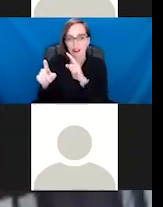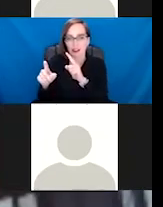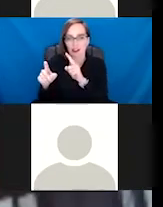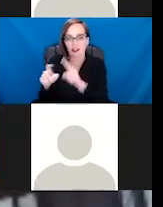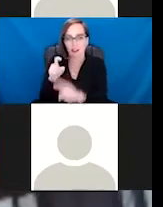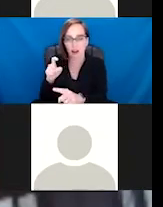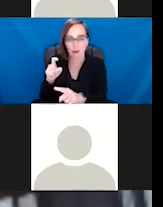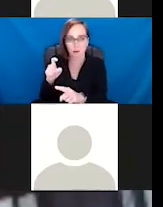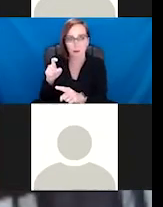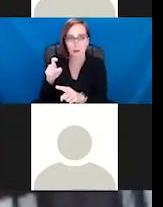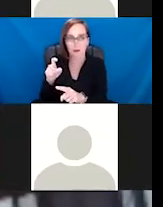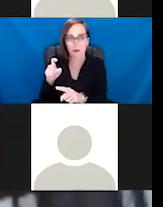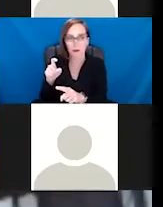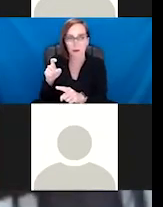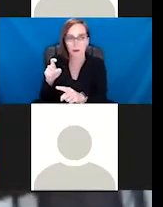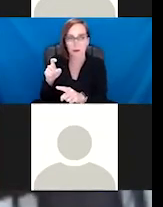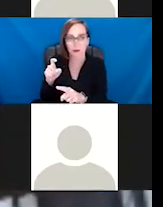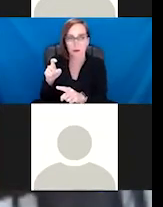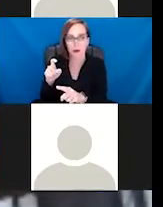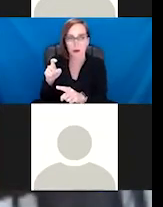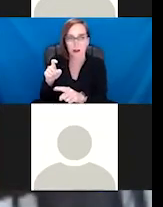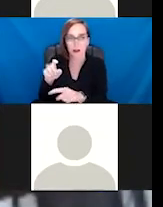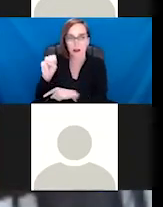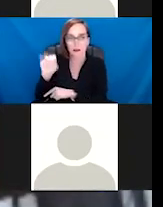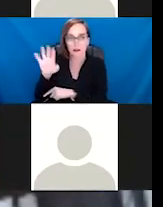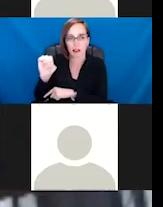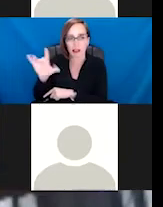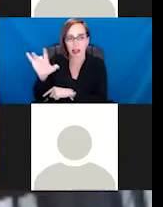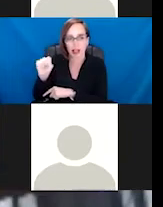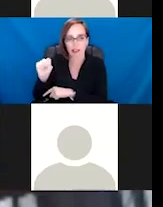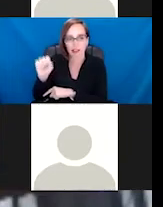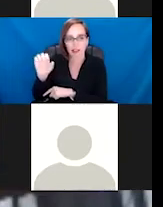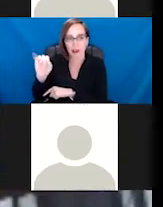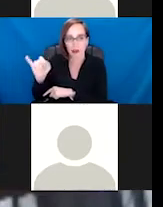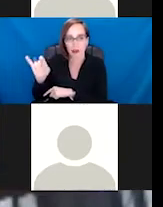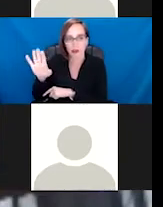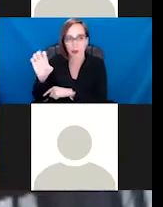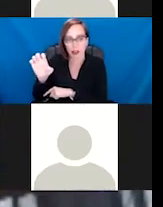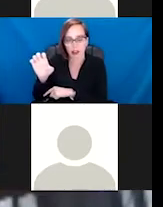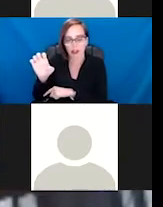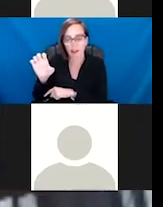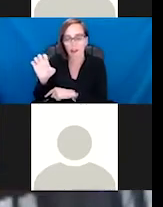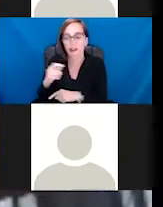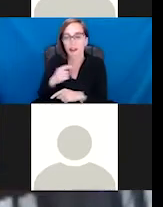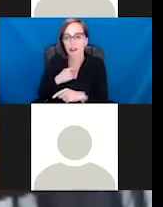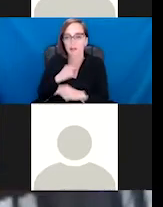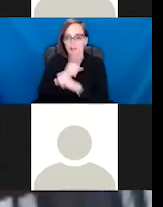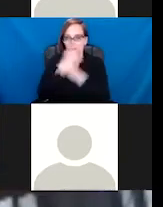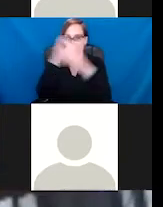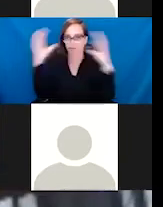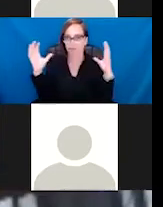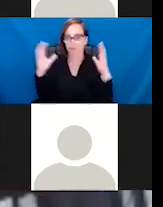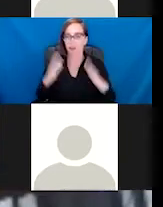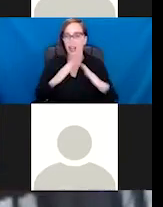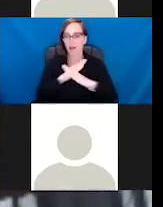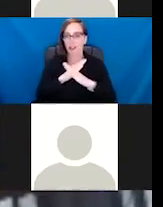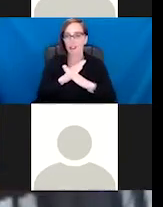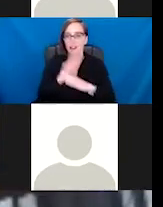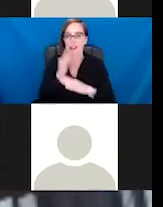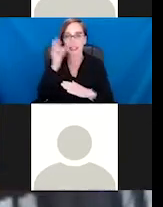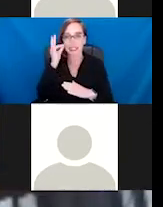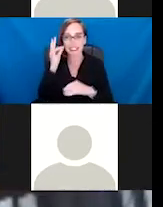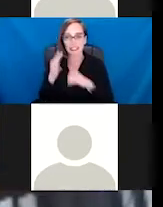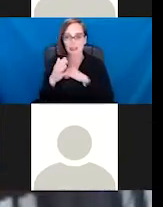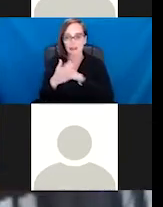thinking about some of the huge obstacles that Indian country faces in terms when we think